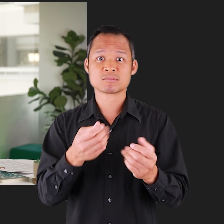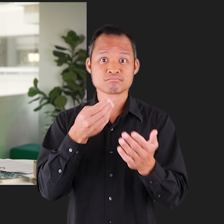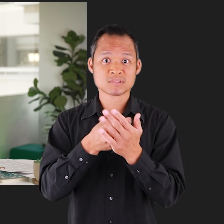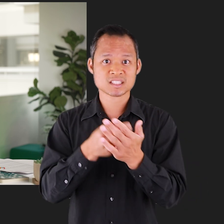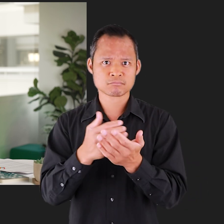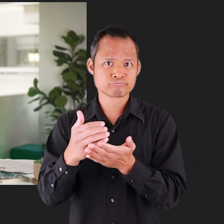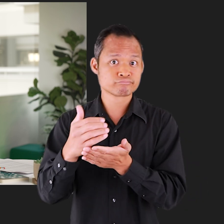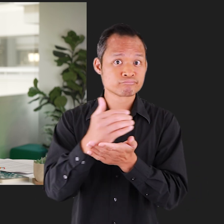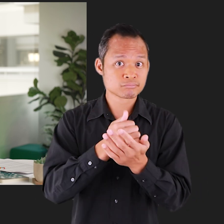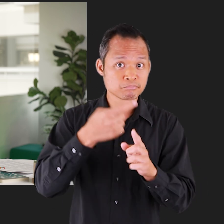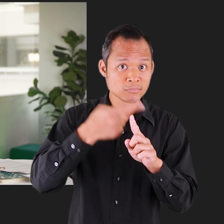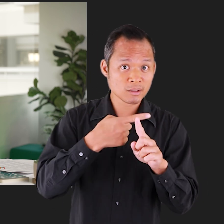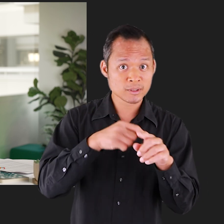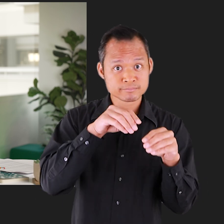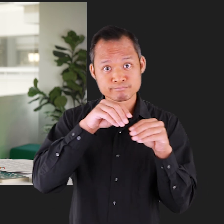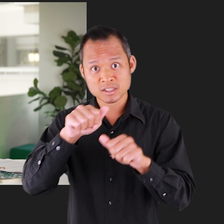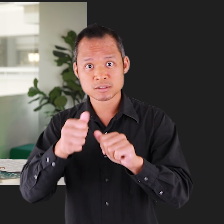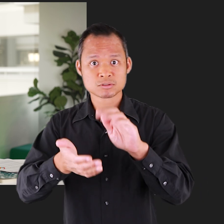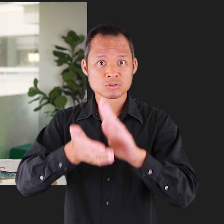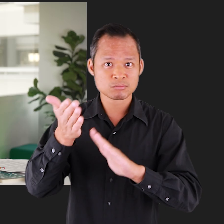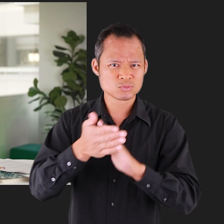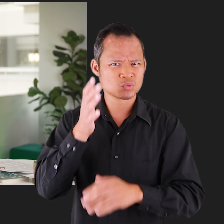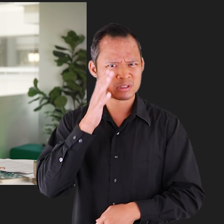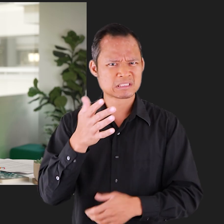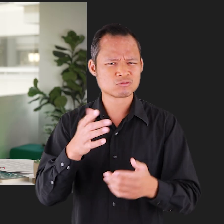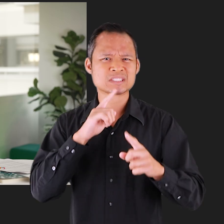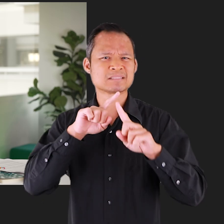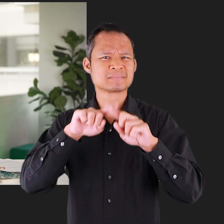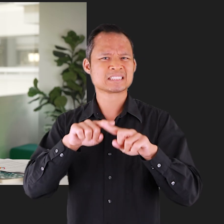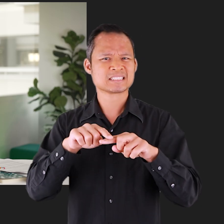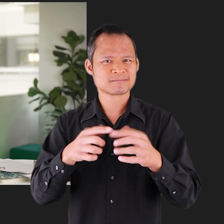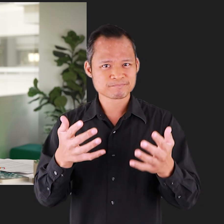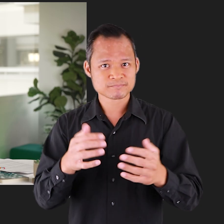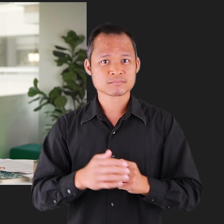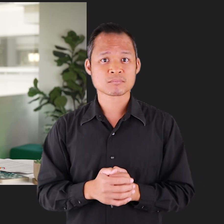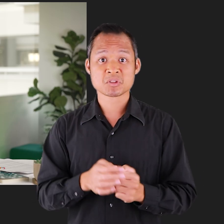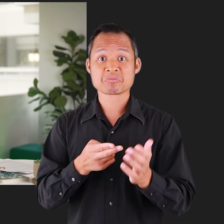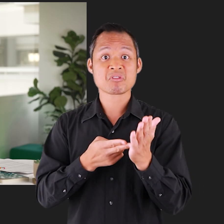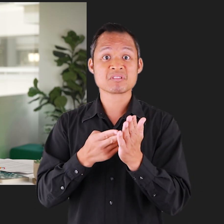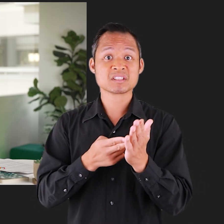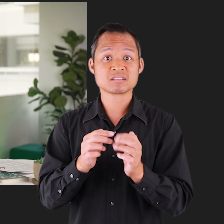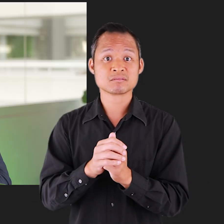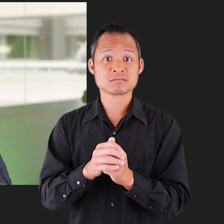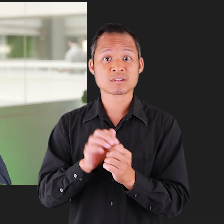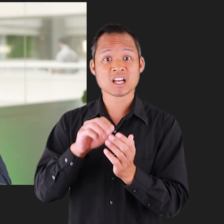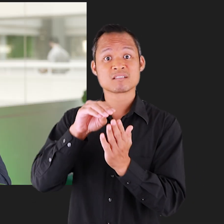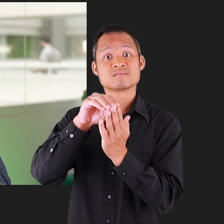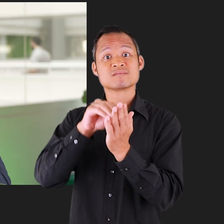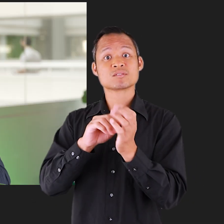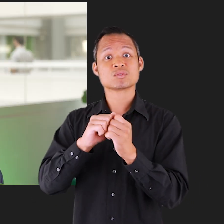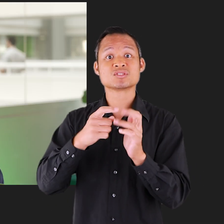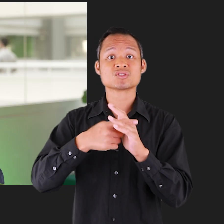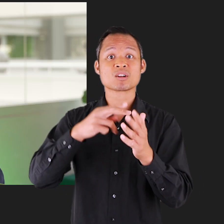type of business you have, how much monthly operating costs you incur, and how much sales you make. The truth